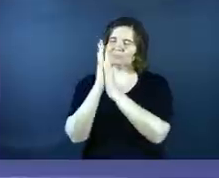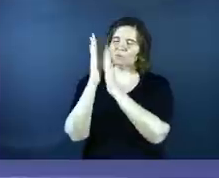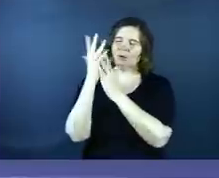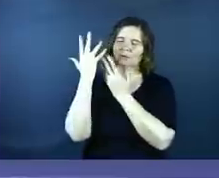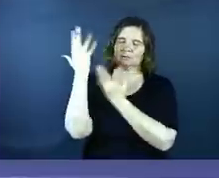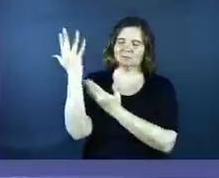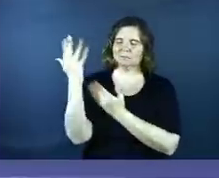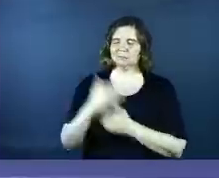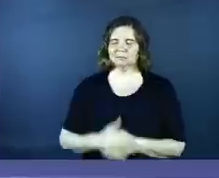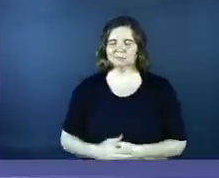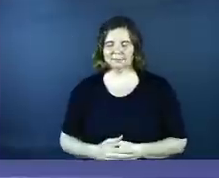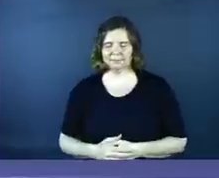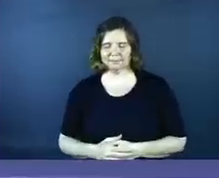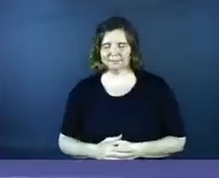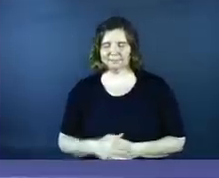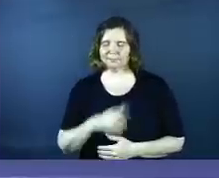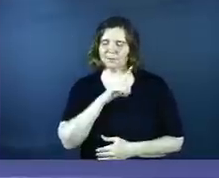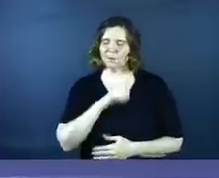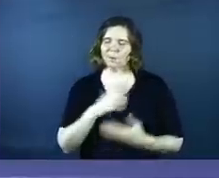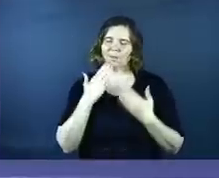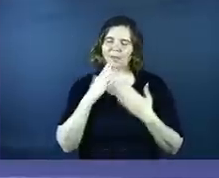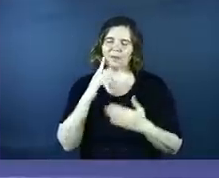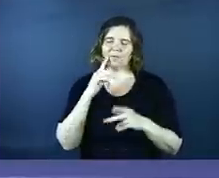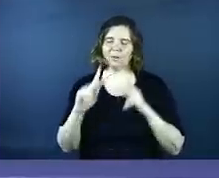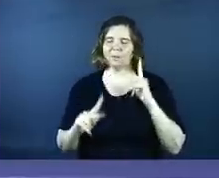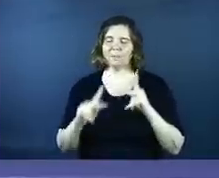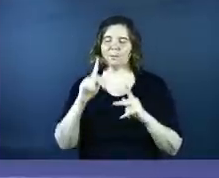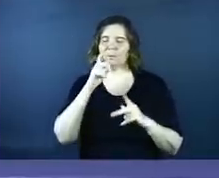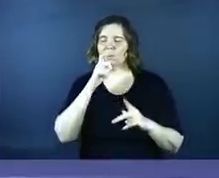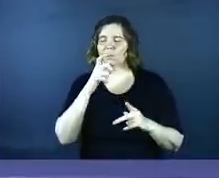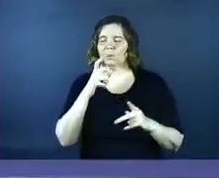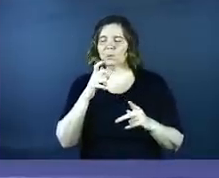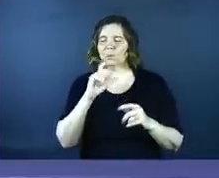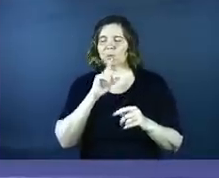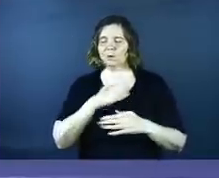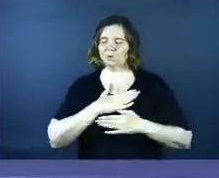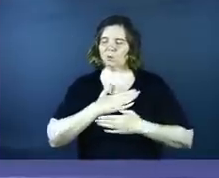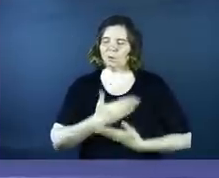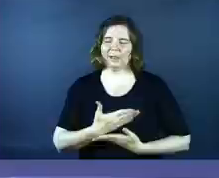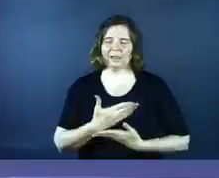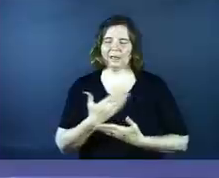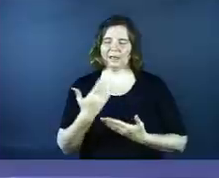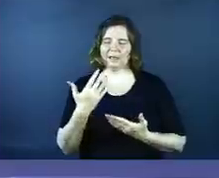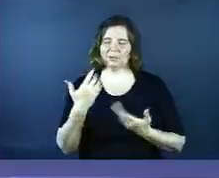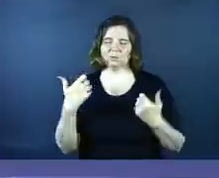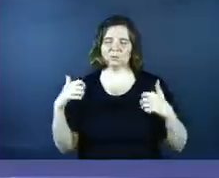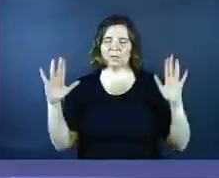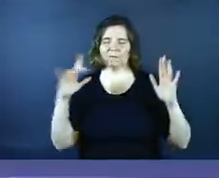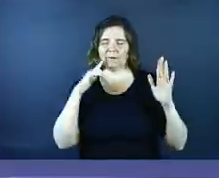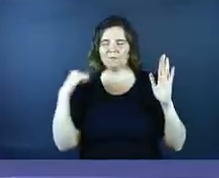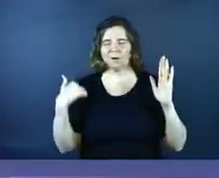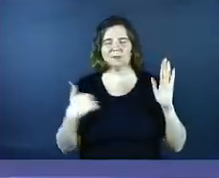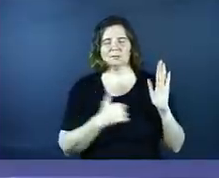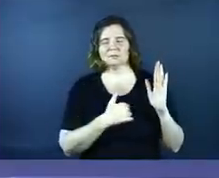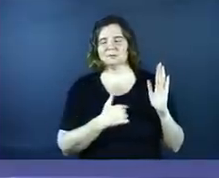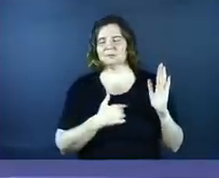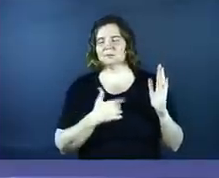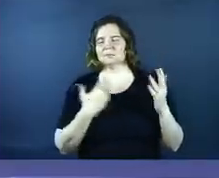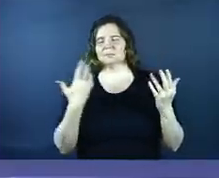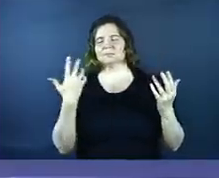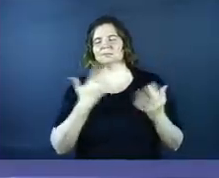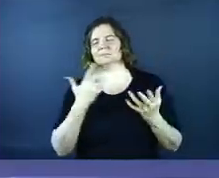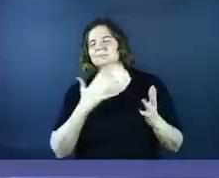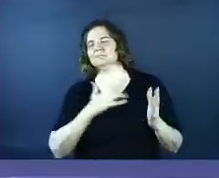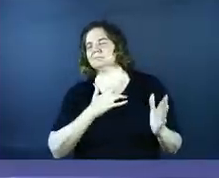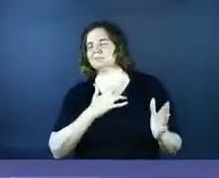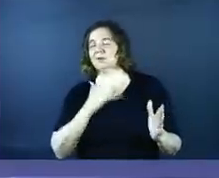praise. Lord, thank you for those folks who were willing to sacrifice for us. Lord, thank you for